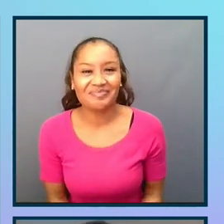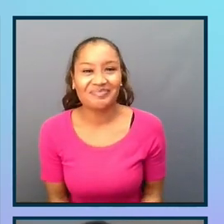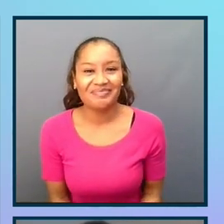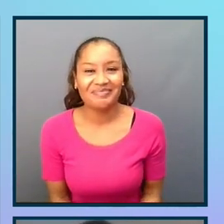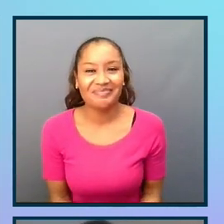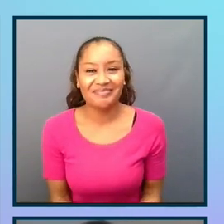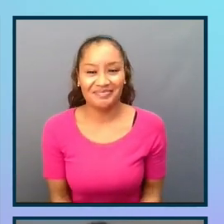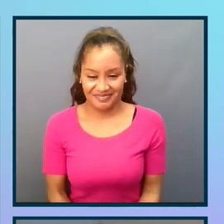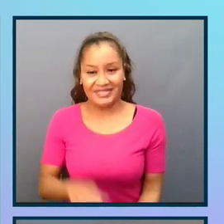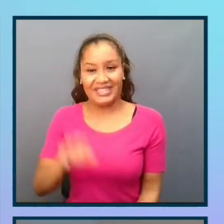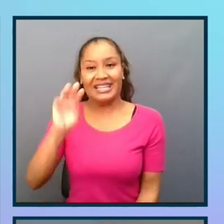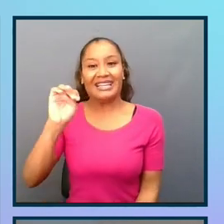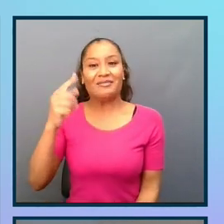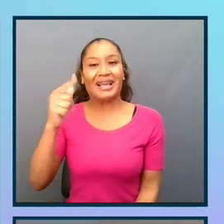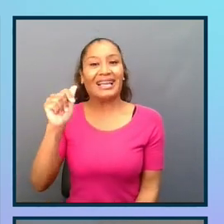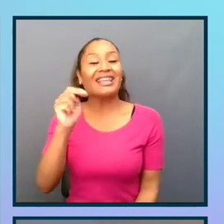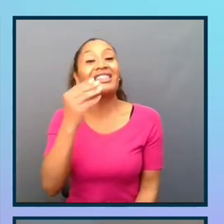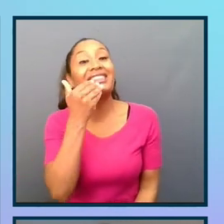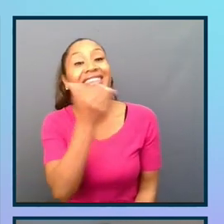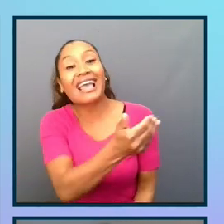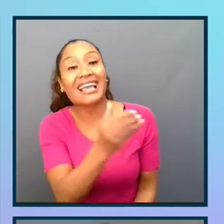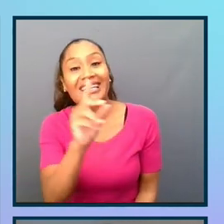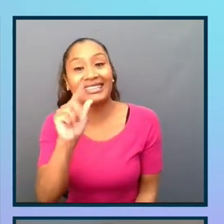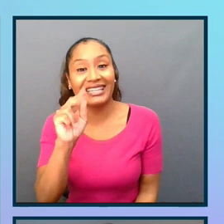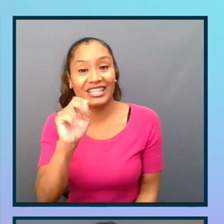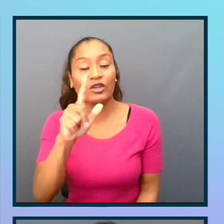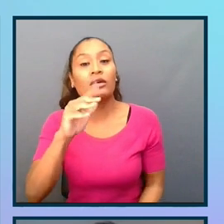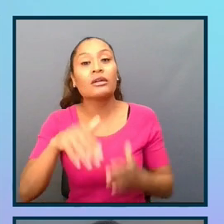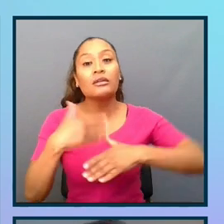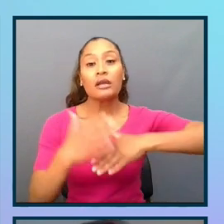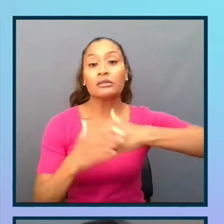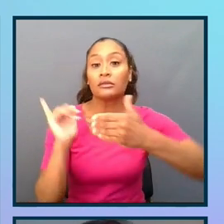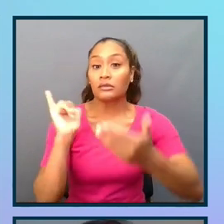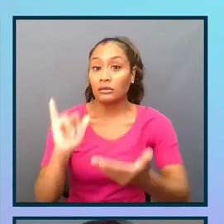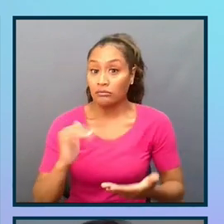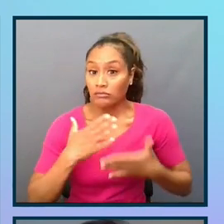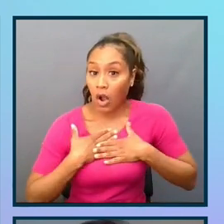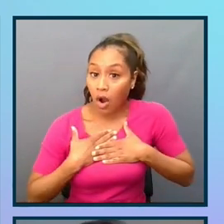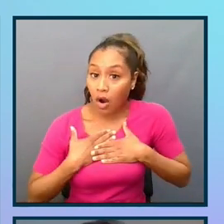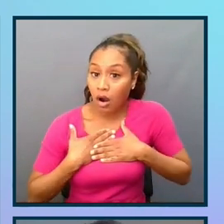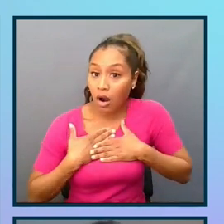Thanks, Daniel. So our next question is, are our components accessible?